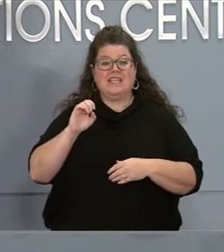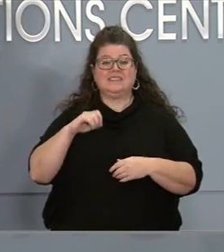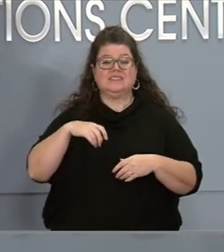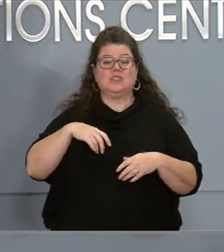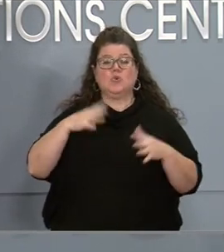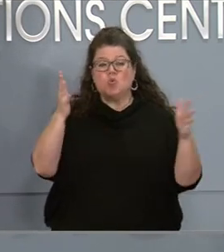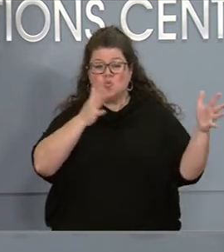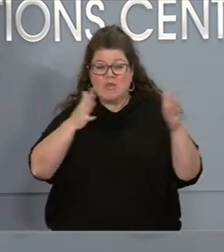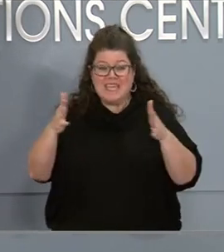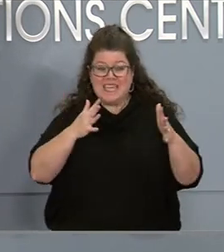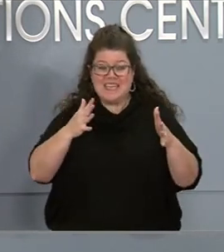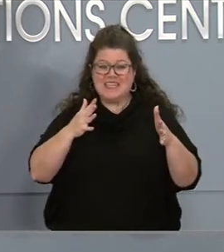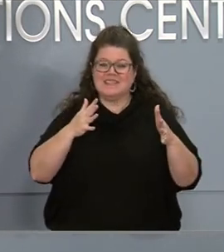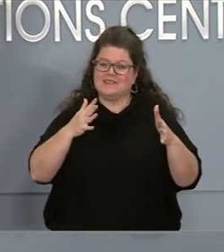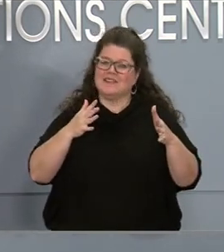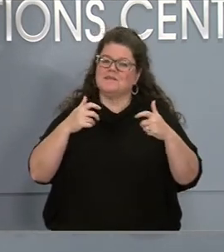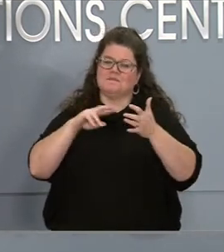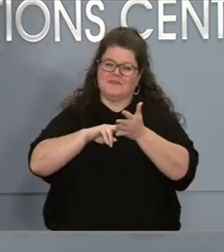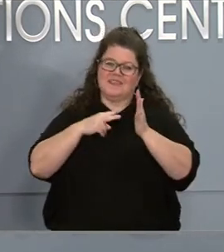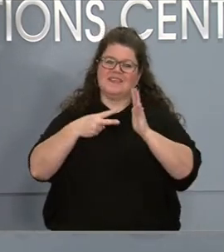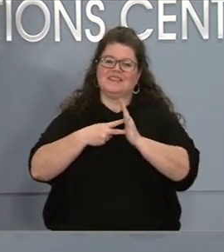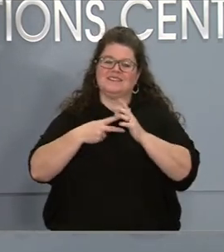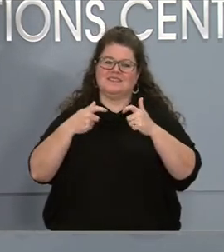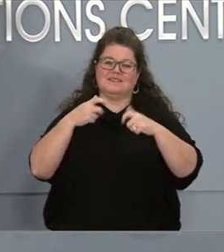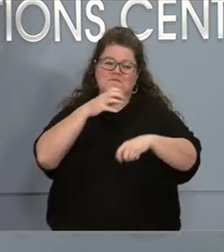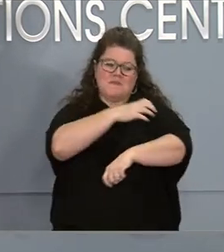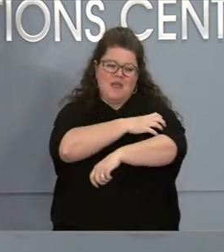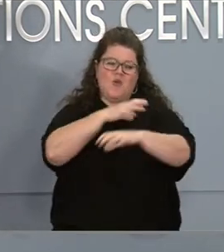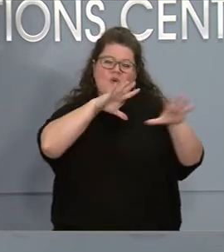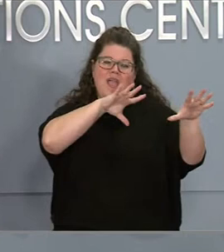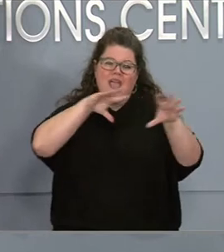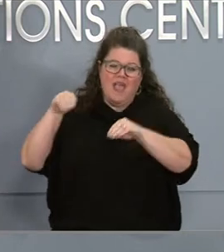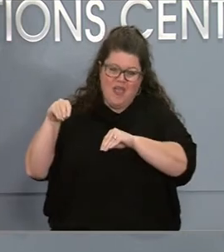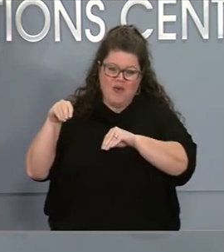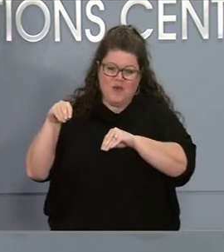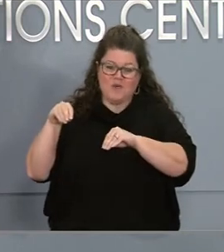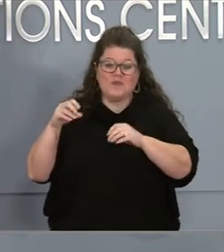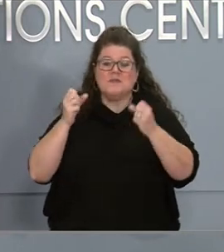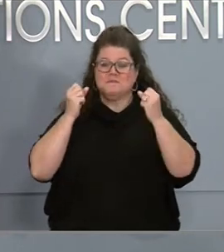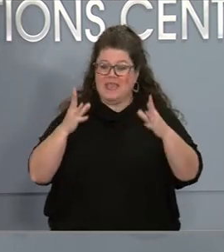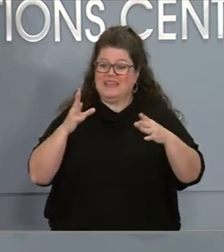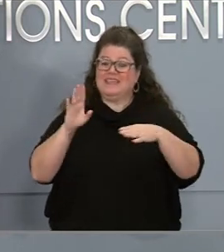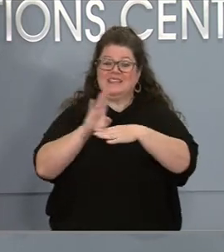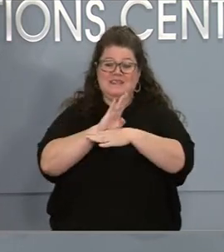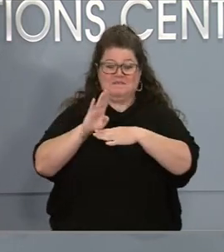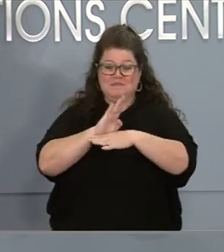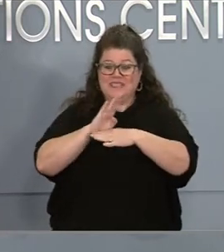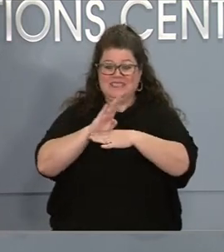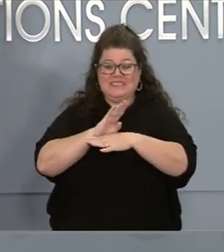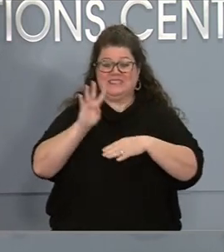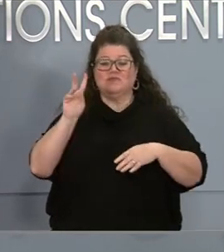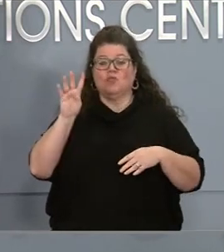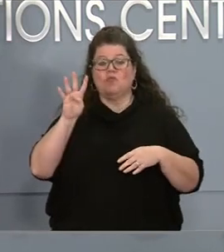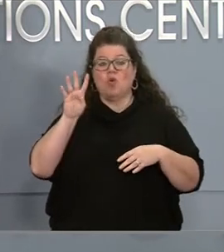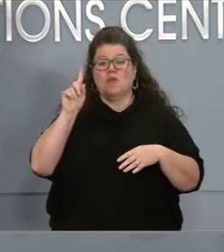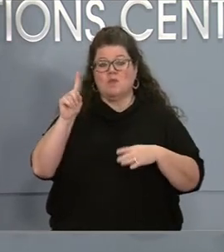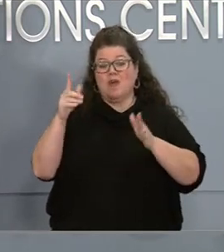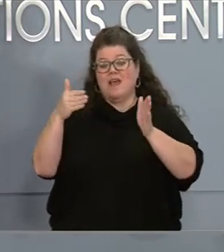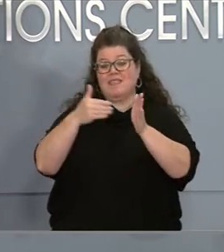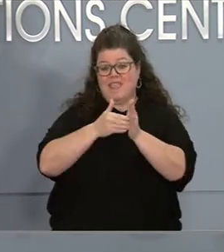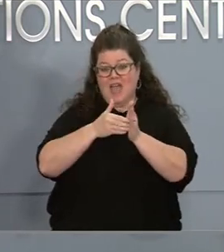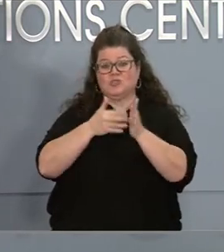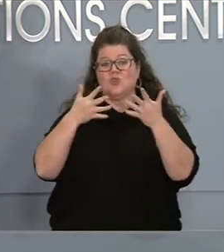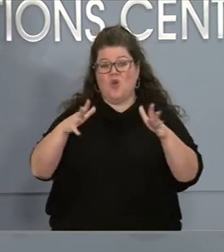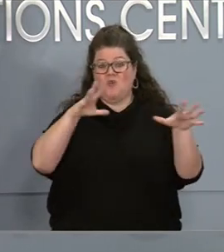power outages. More than 41,000 homes and businesses were reported without power across the state as of 11:30